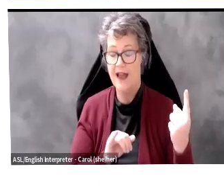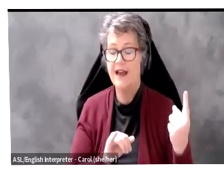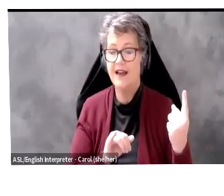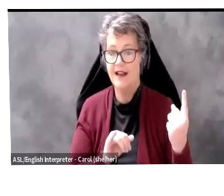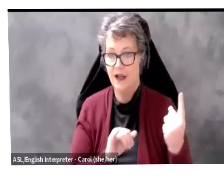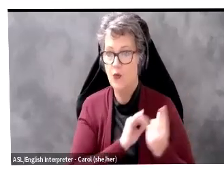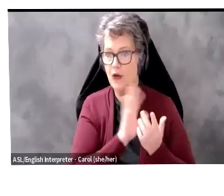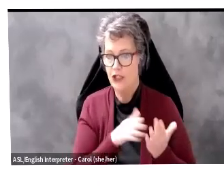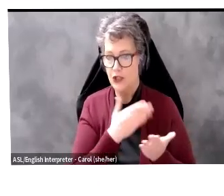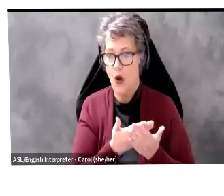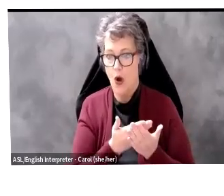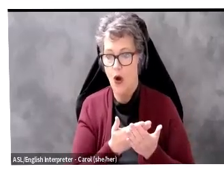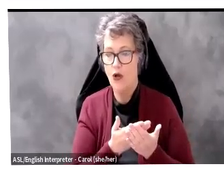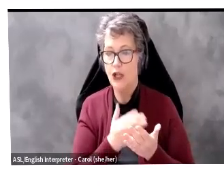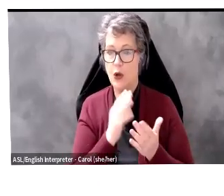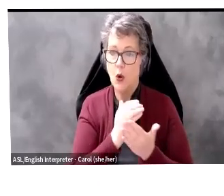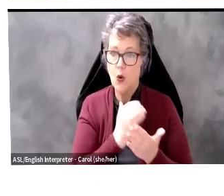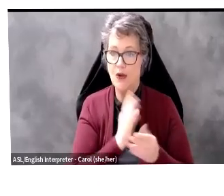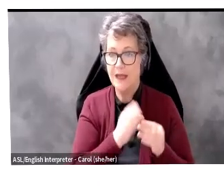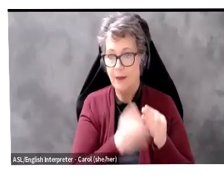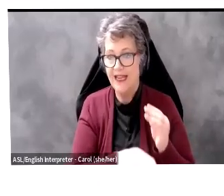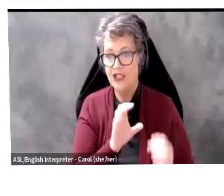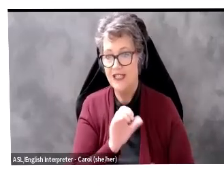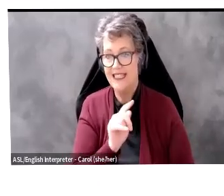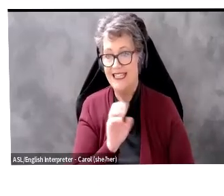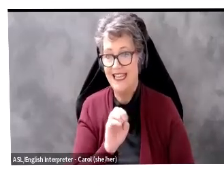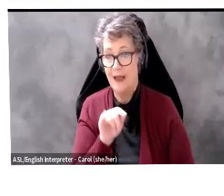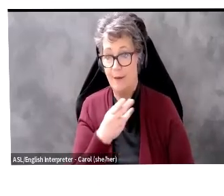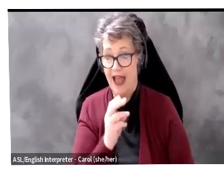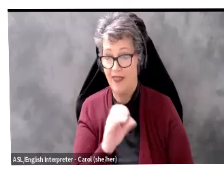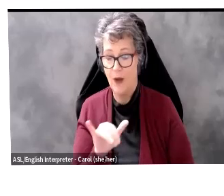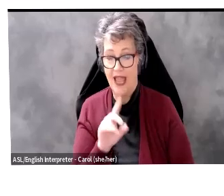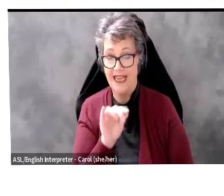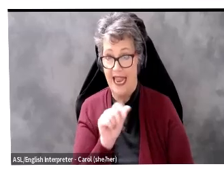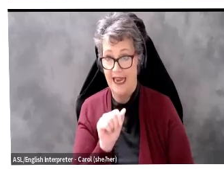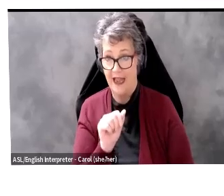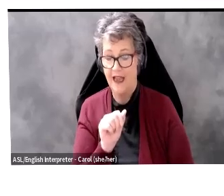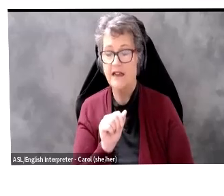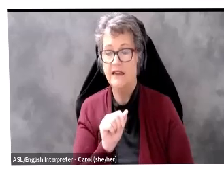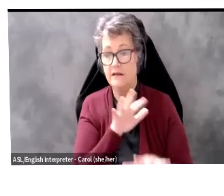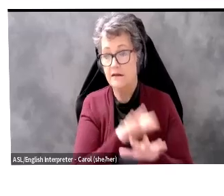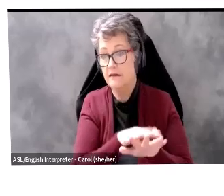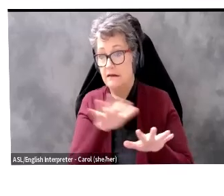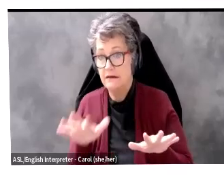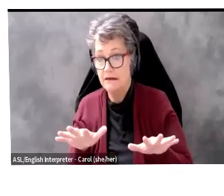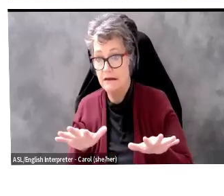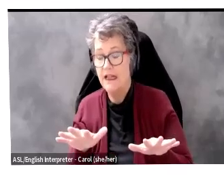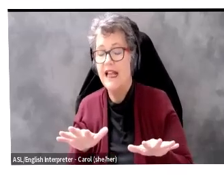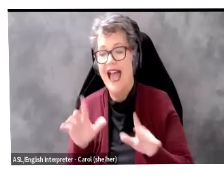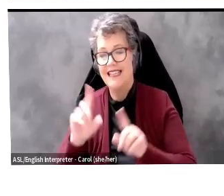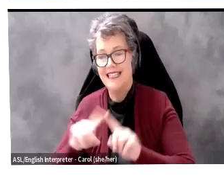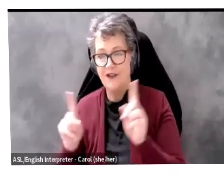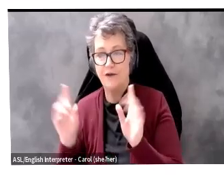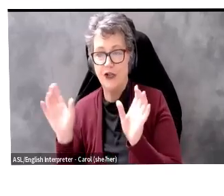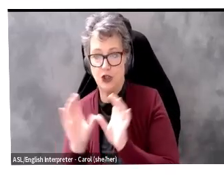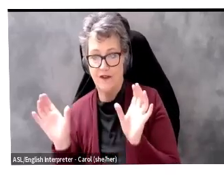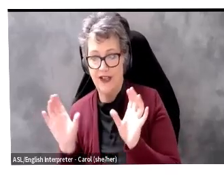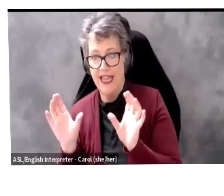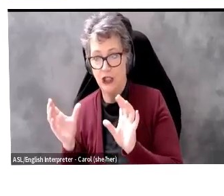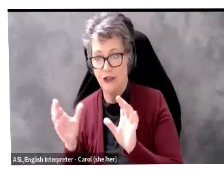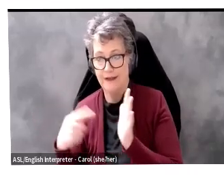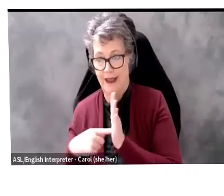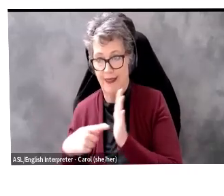your course completion and CTE pathway data, and we're moving that so it has a different certification